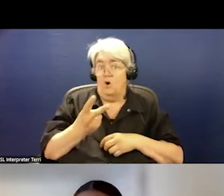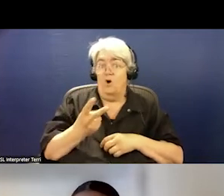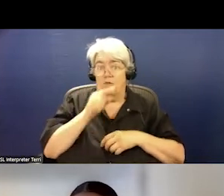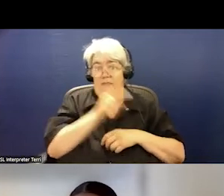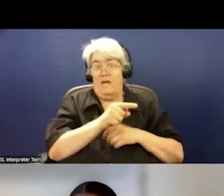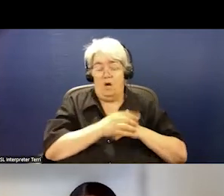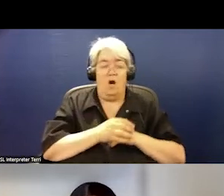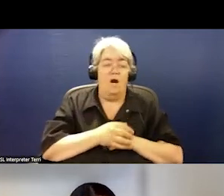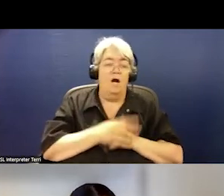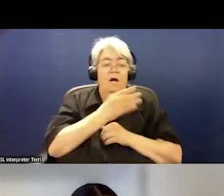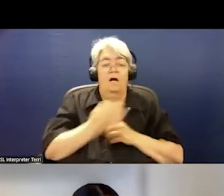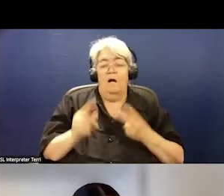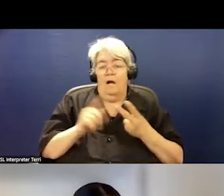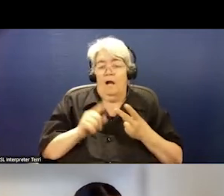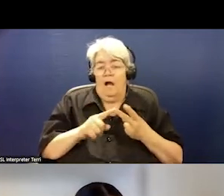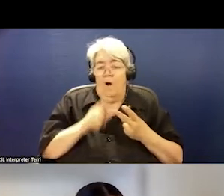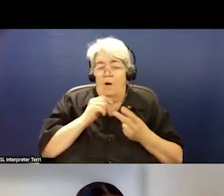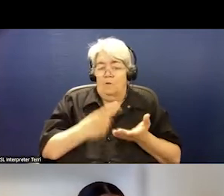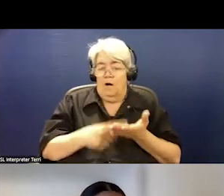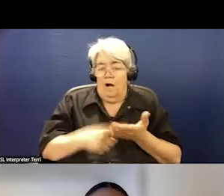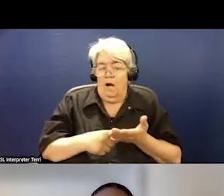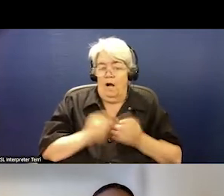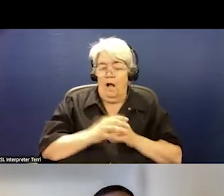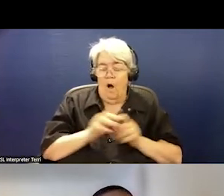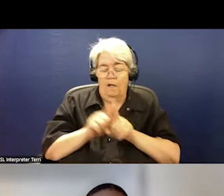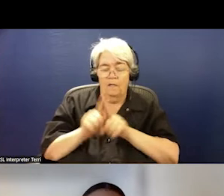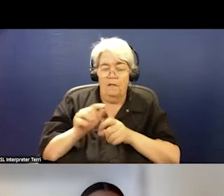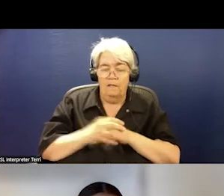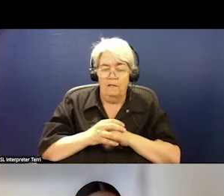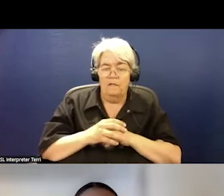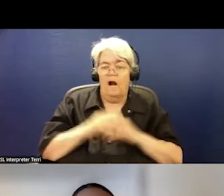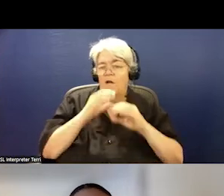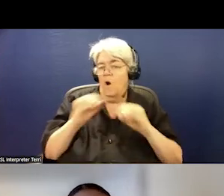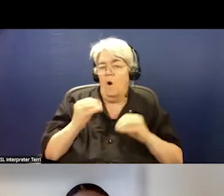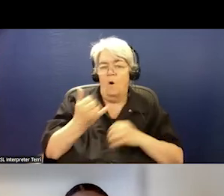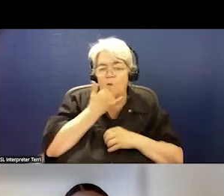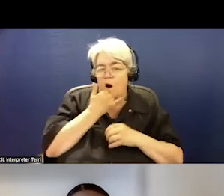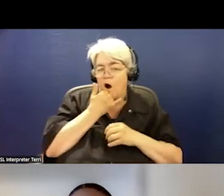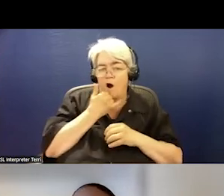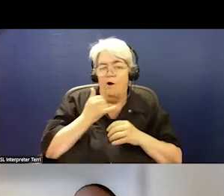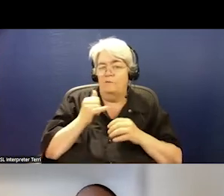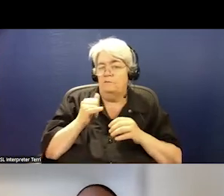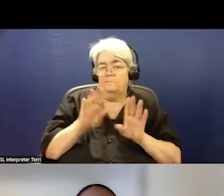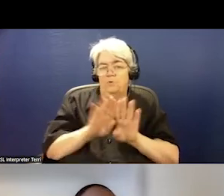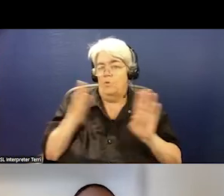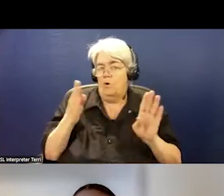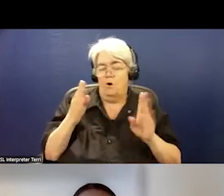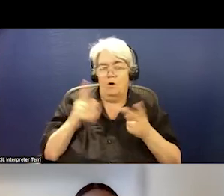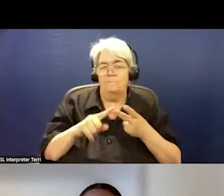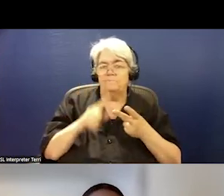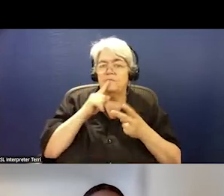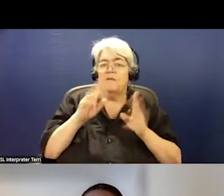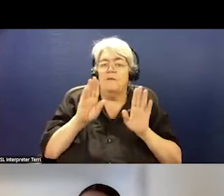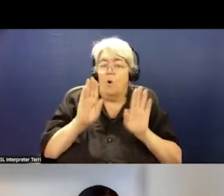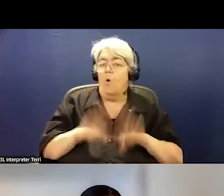there. And I wanted to touch on, the no wrong doors and having that open door policy. Something that I noticed